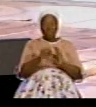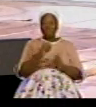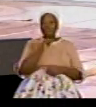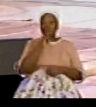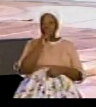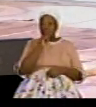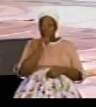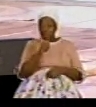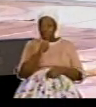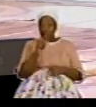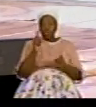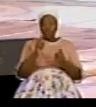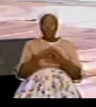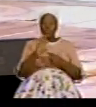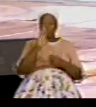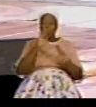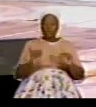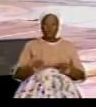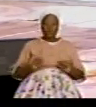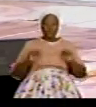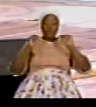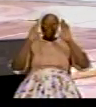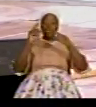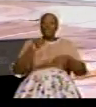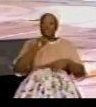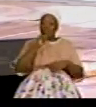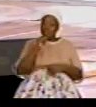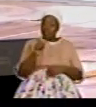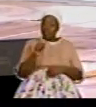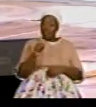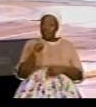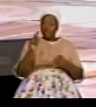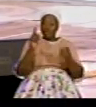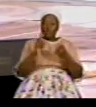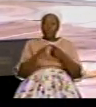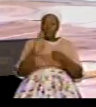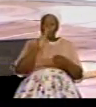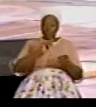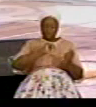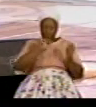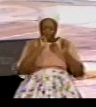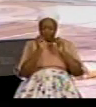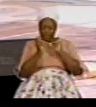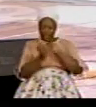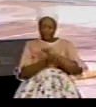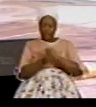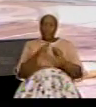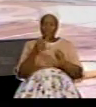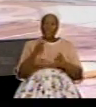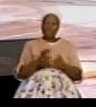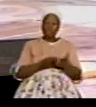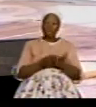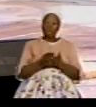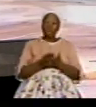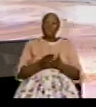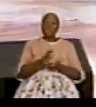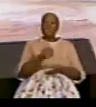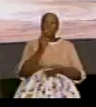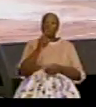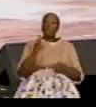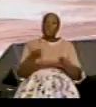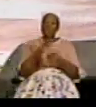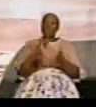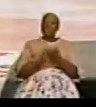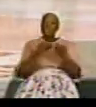not to be converted, not to be transformed by the truth? Anyone like that